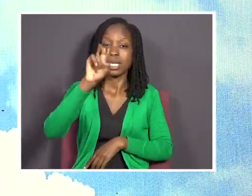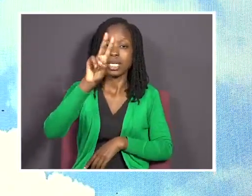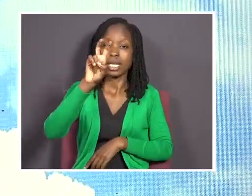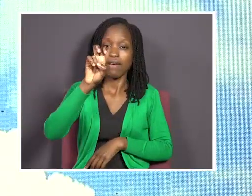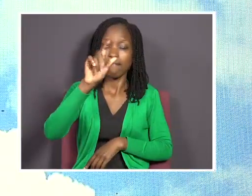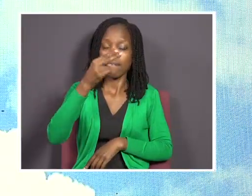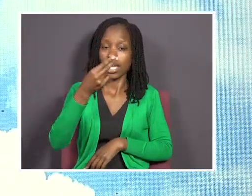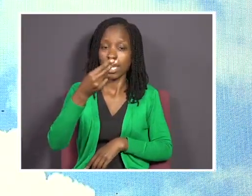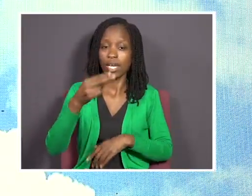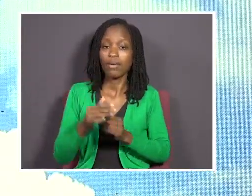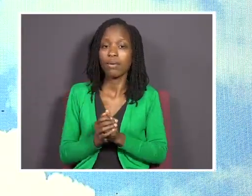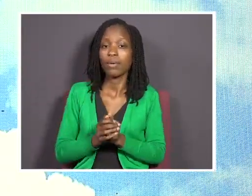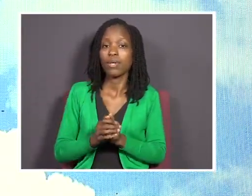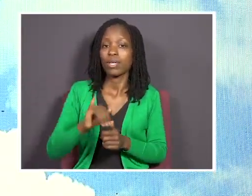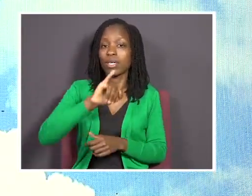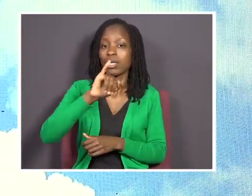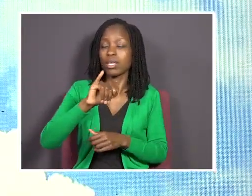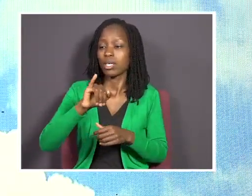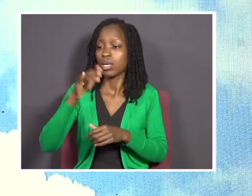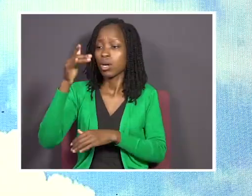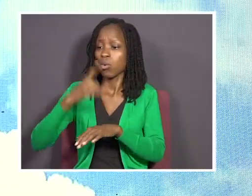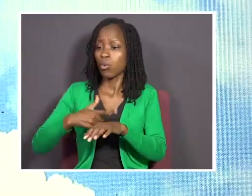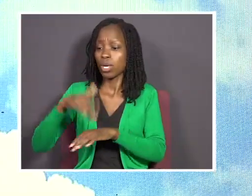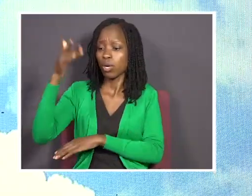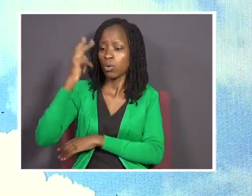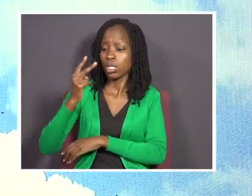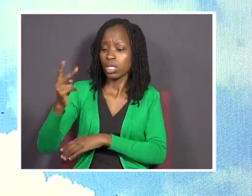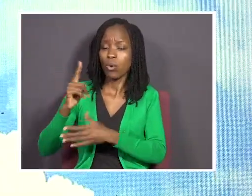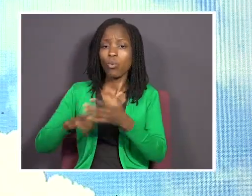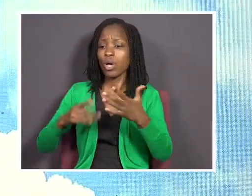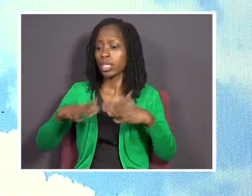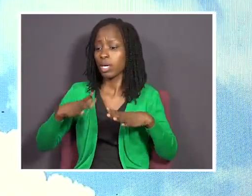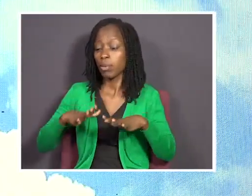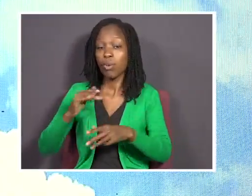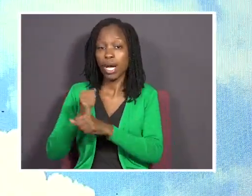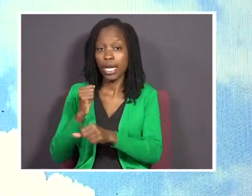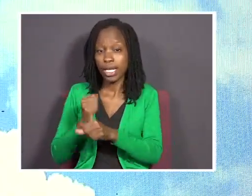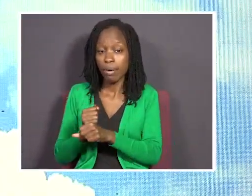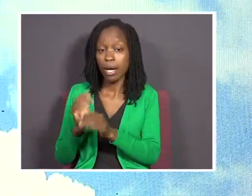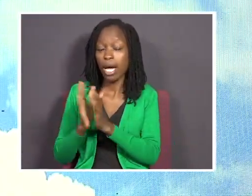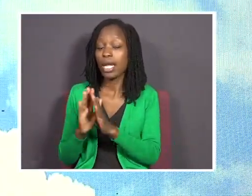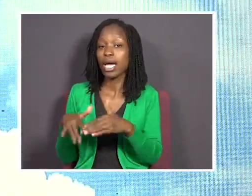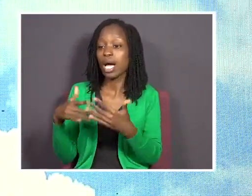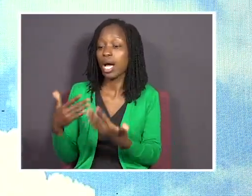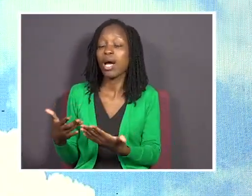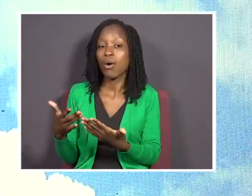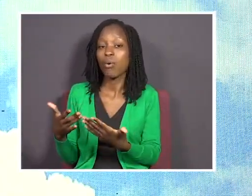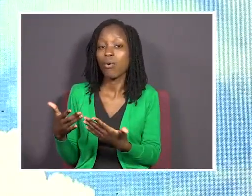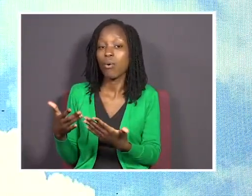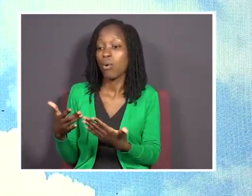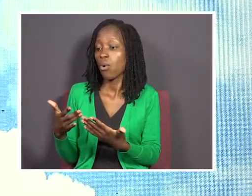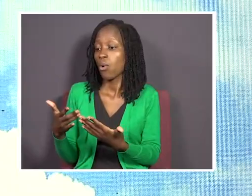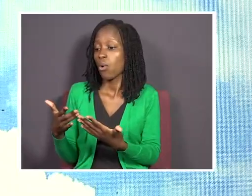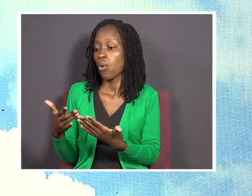verse 10 says that when God saw what they had done and how, what and how they